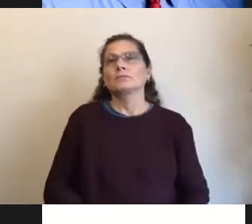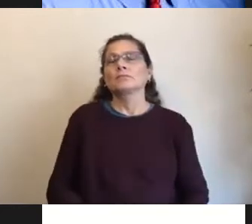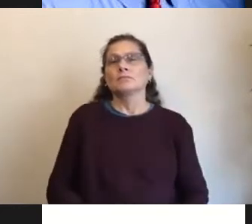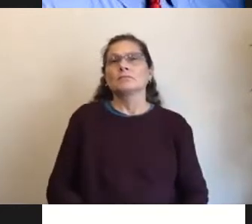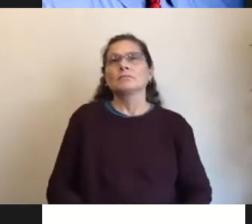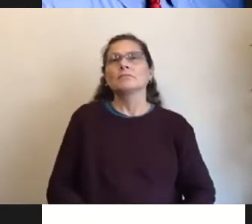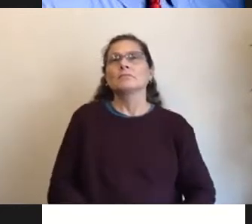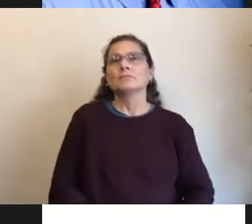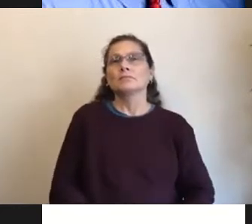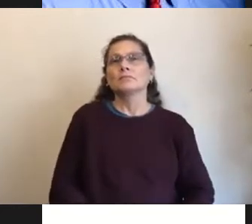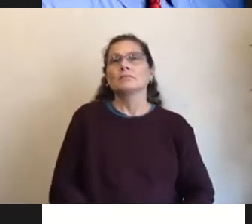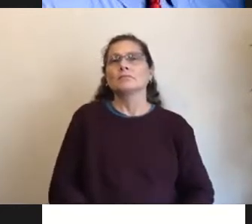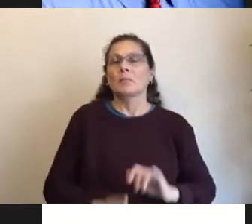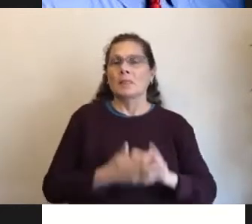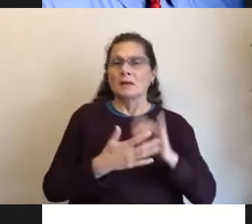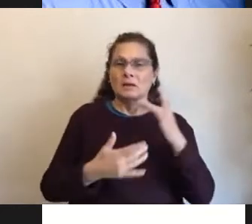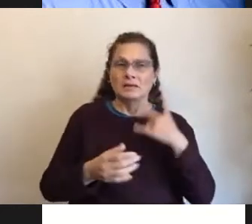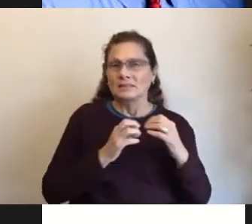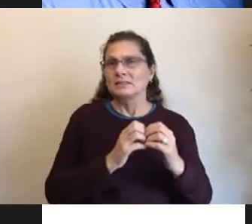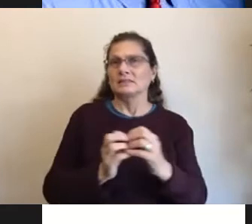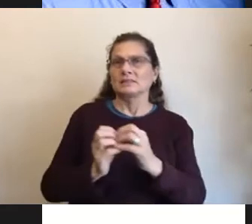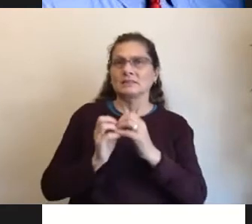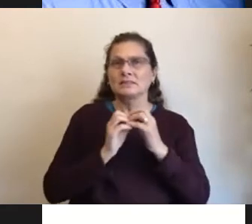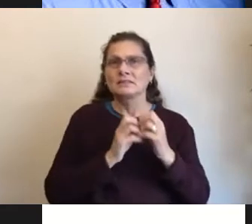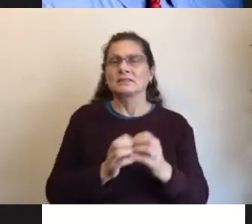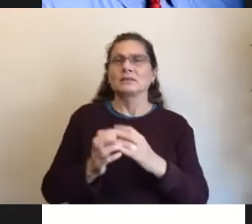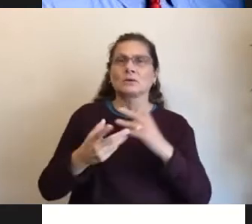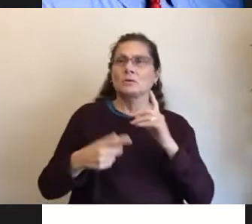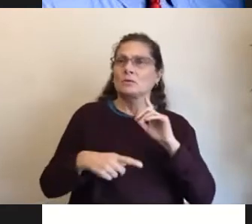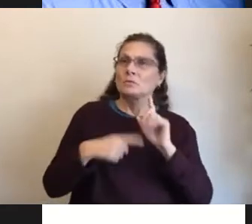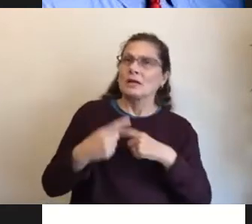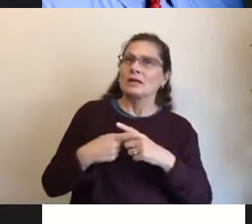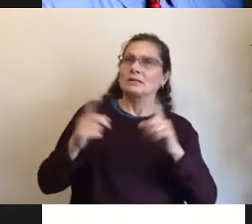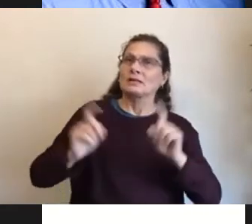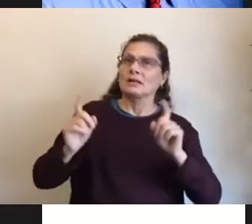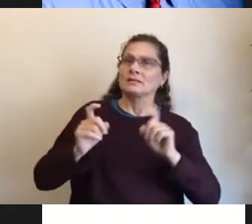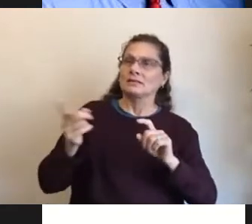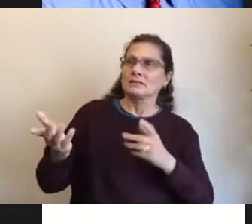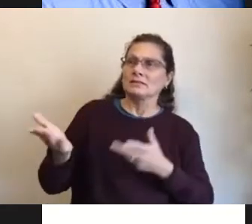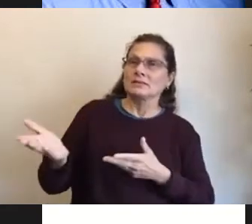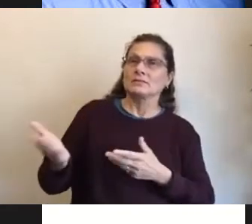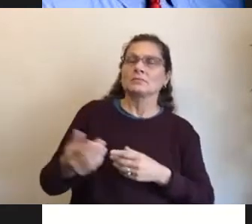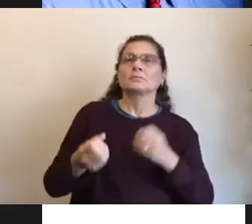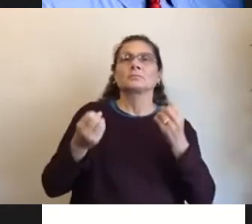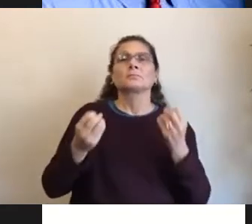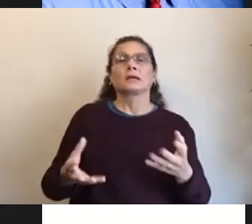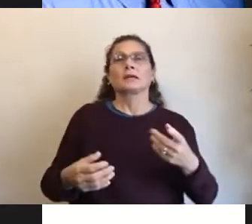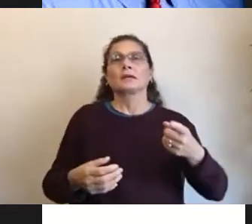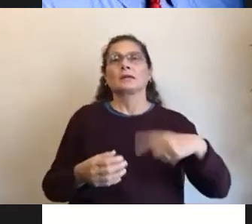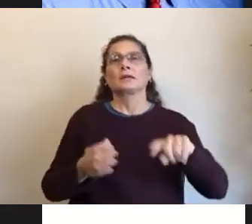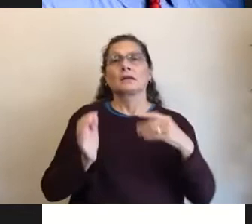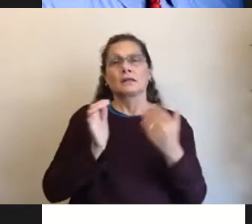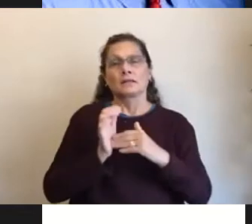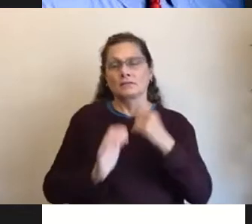some time today talking about when should you get tested. So if you're exposed, it's a 3 to 5 day general time when you should go to